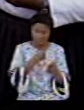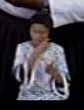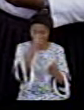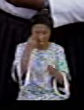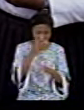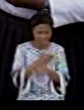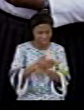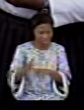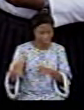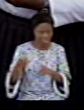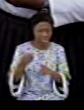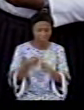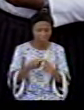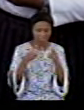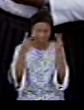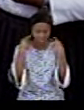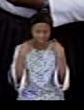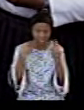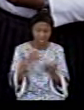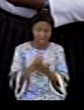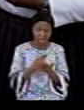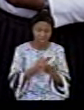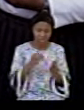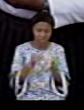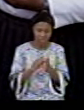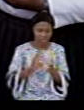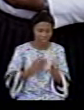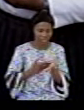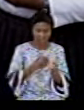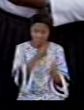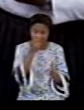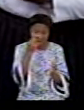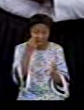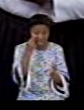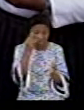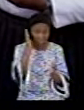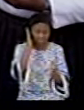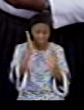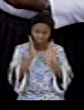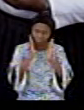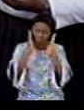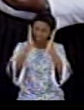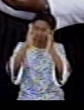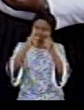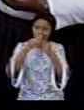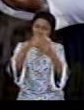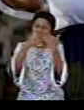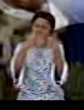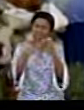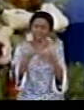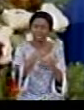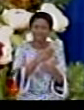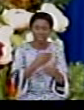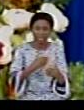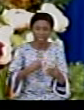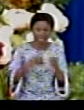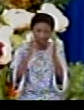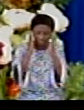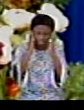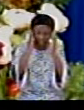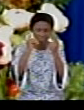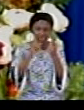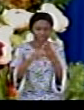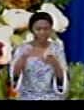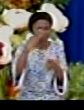our house, O Lord, to heaven. Glue our house, O Lord, to commitment, to evangelism, to follow